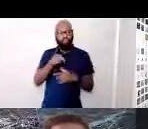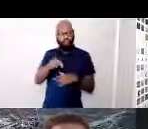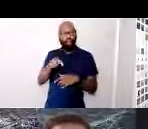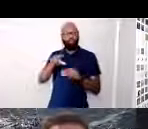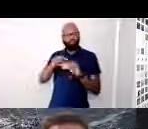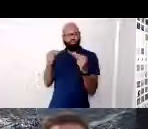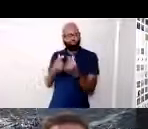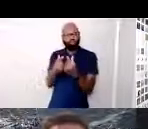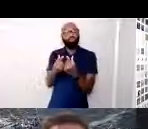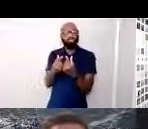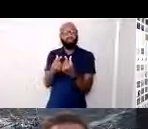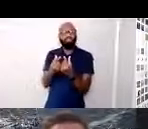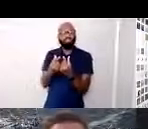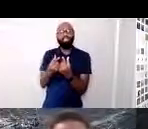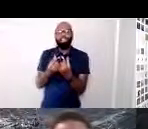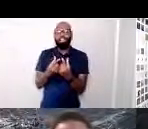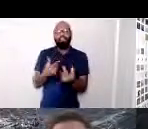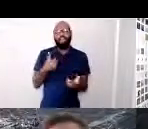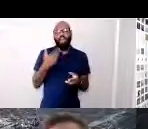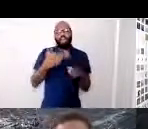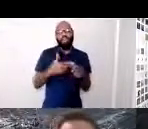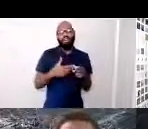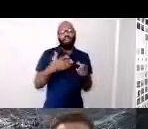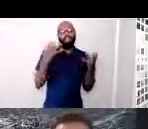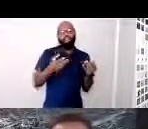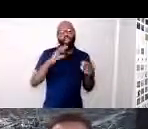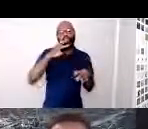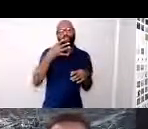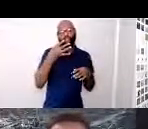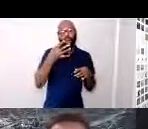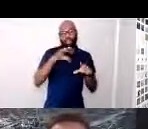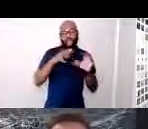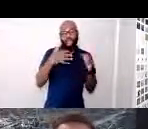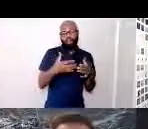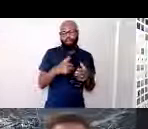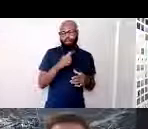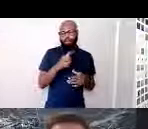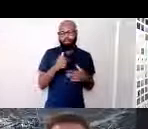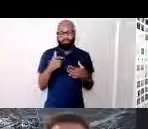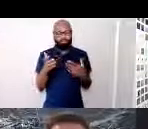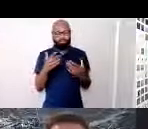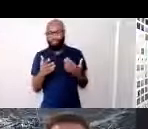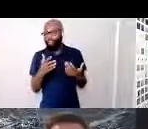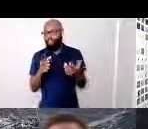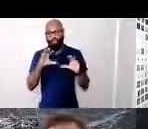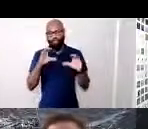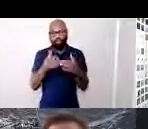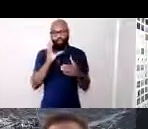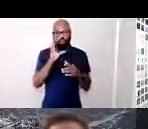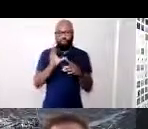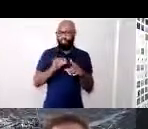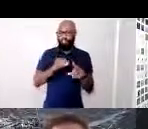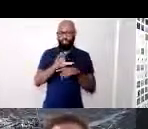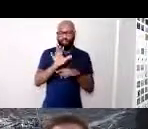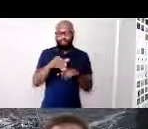know, again, I would just kind of call that a softer fourth category, but this, you know, whether or not this group influences that moving forward, we'll see. But just to point